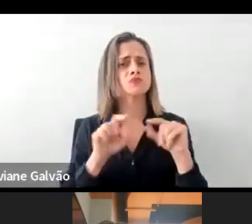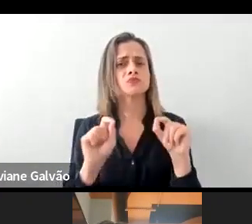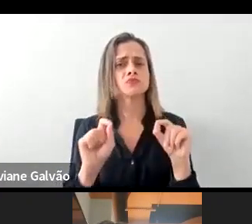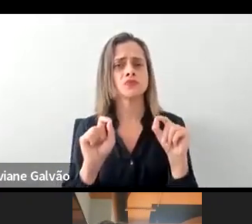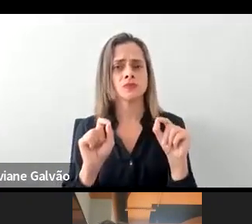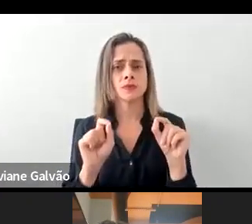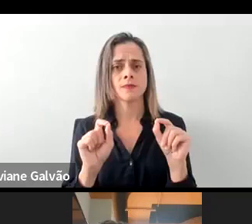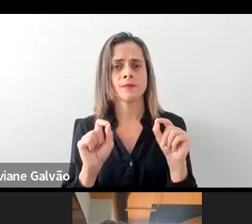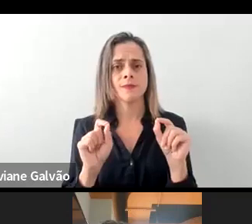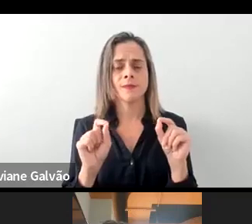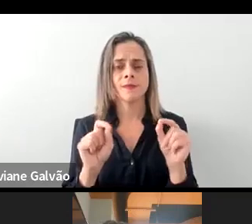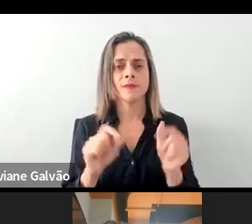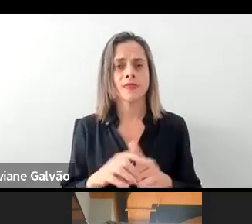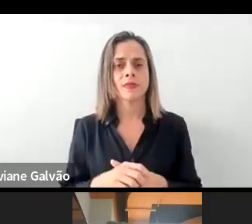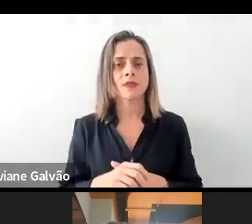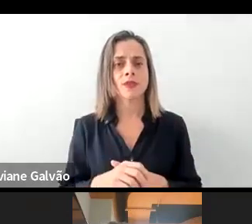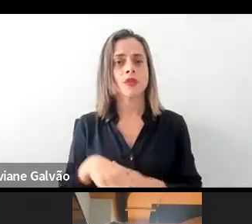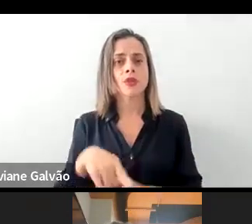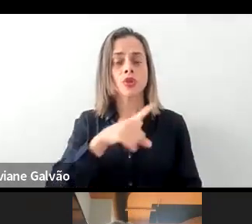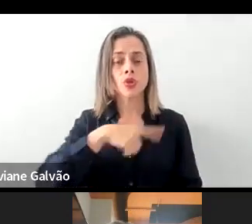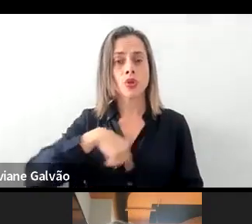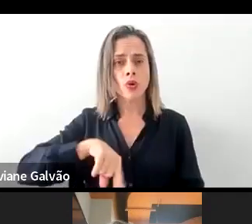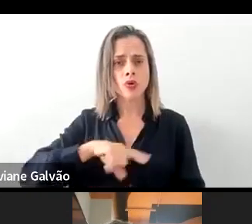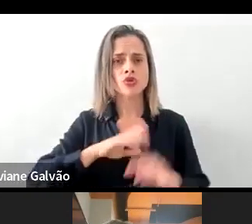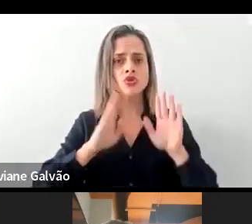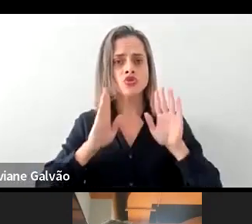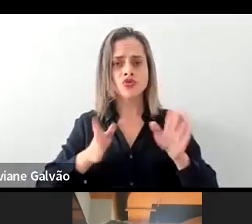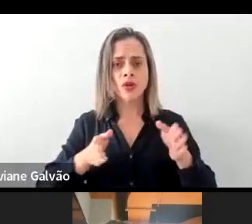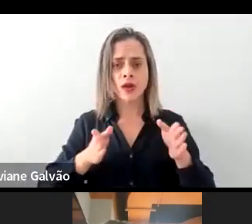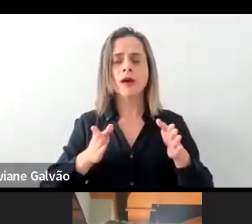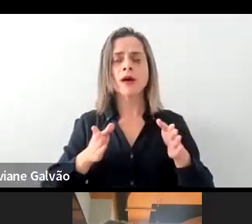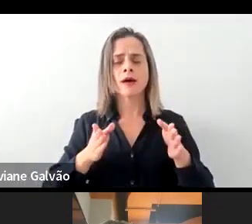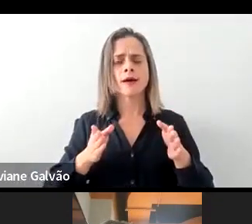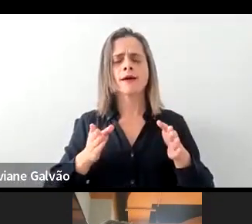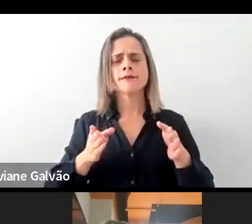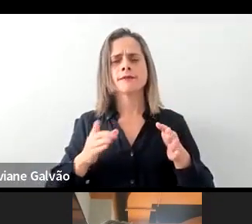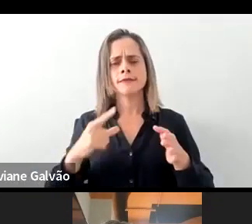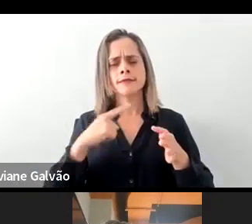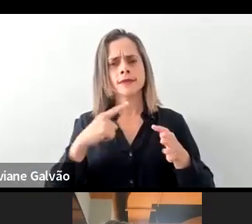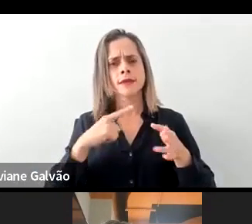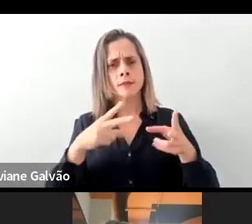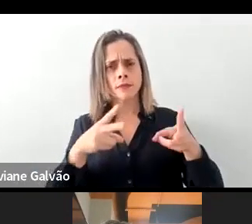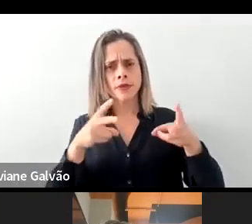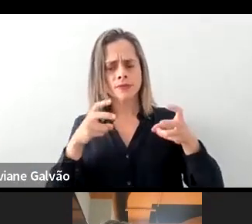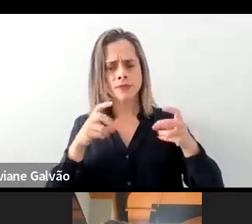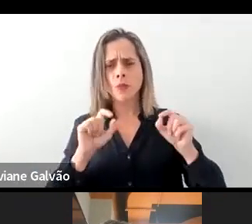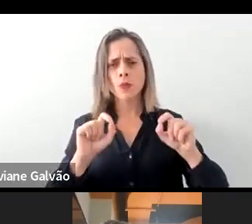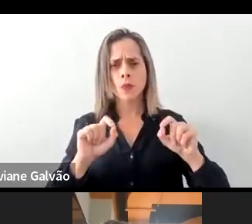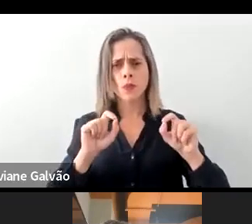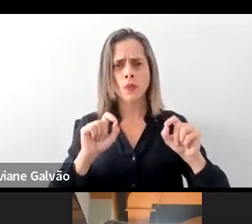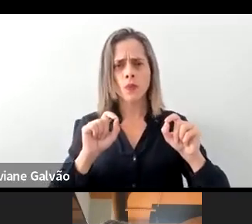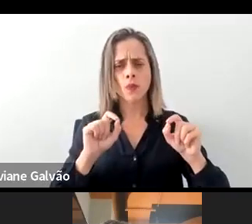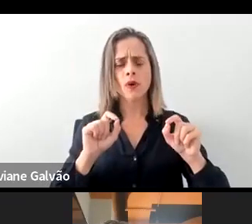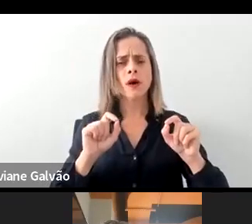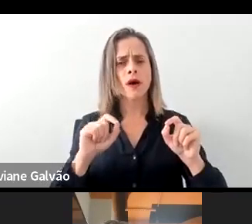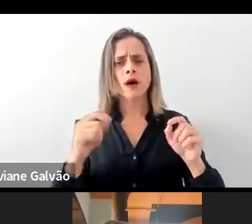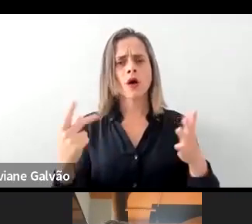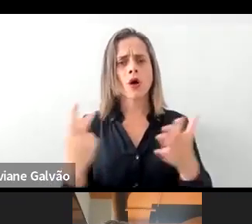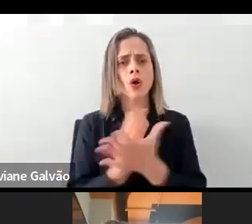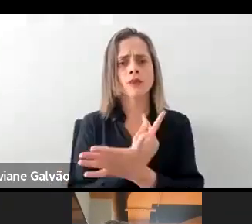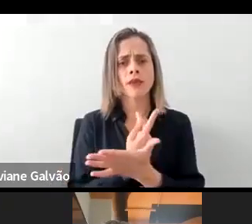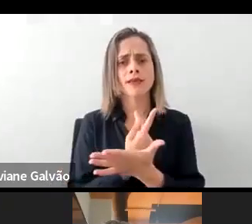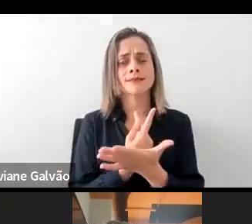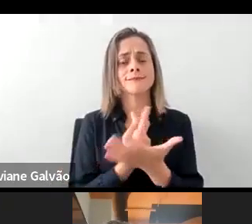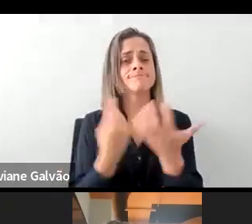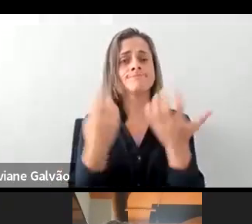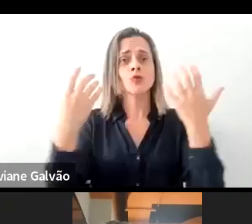we've just heard, because it prevents any initiative, any independence, any freedom of thinking, any